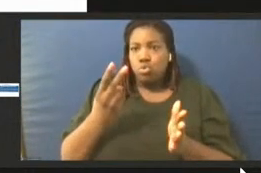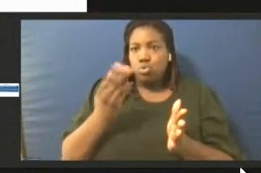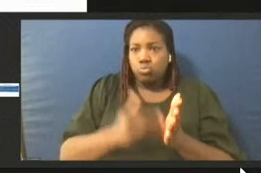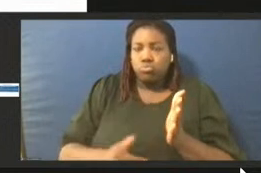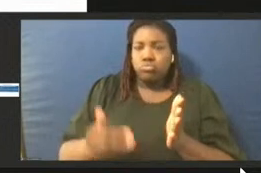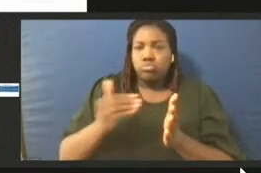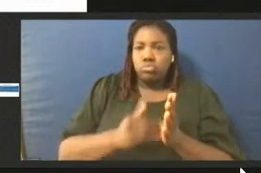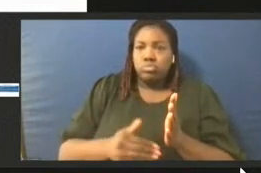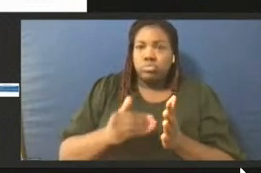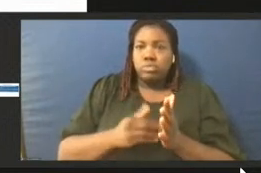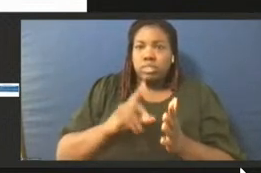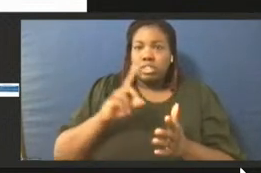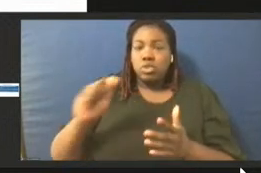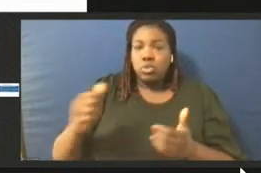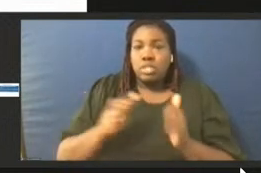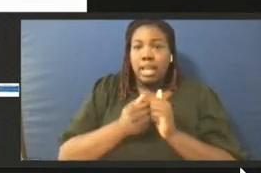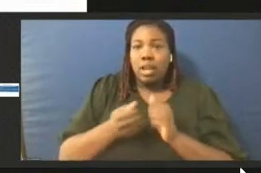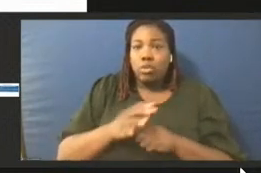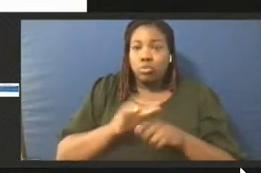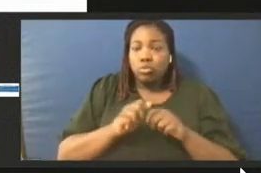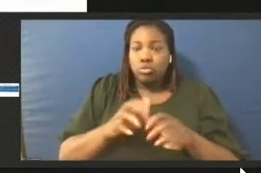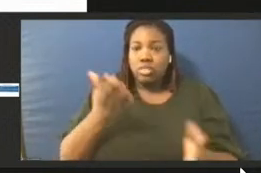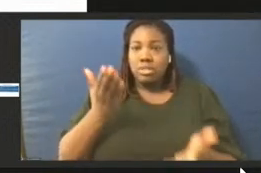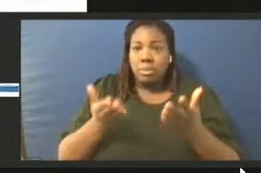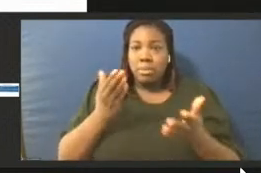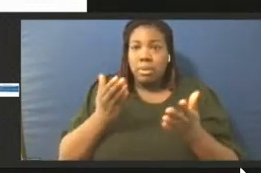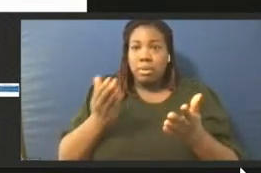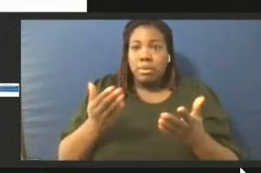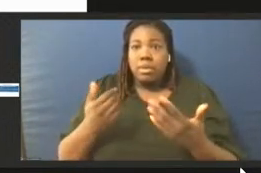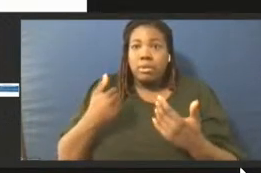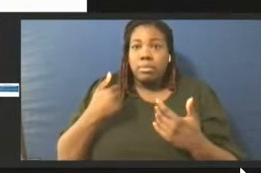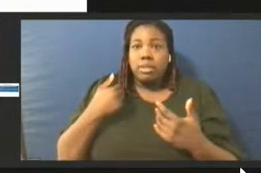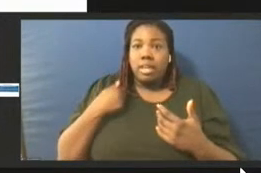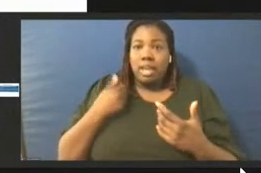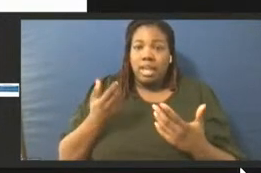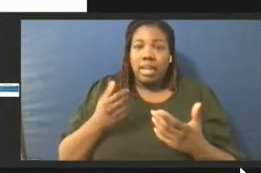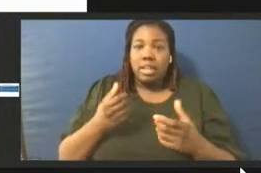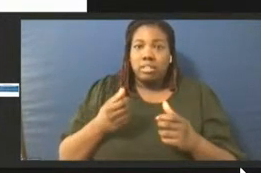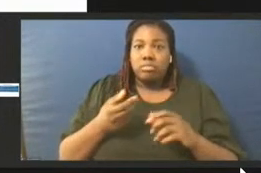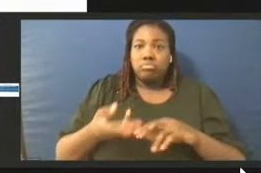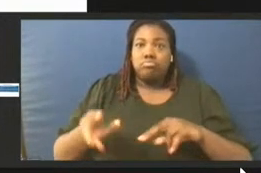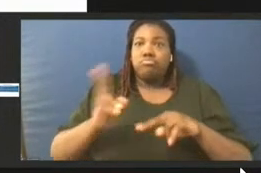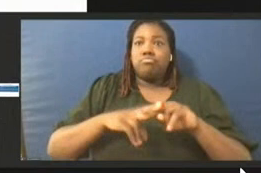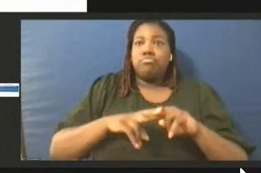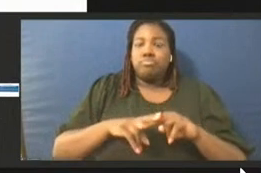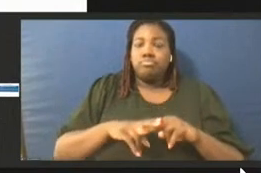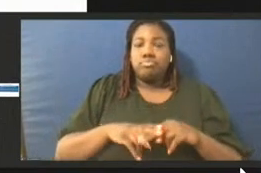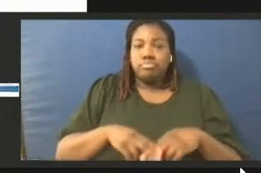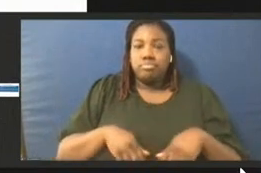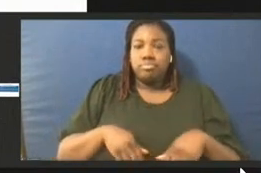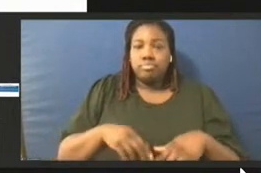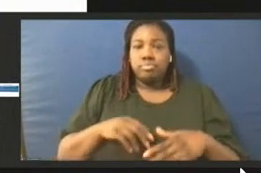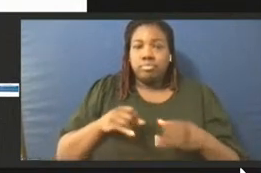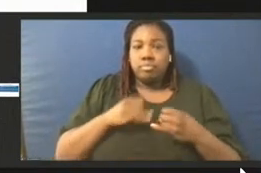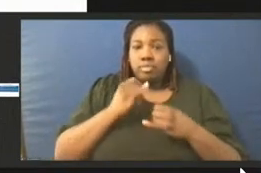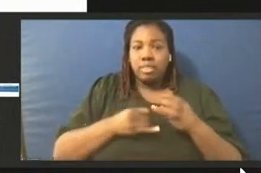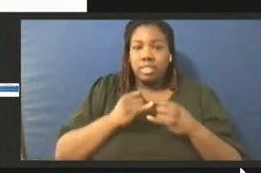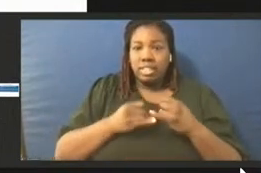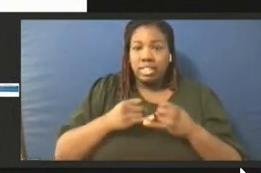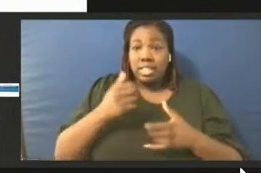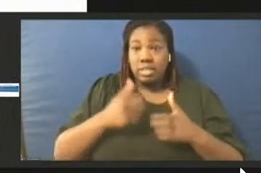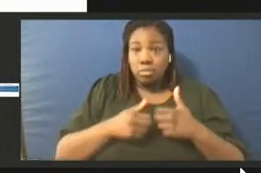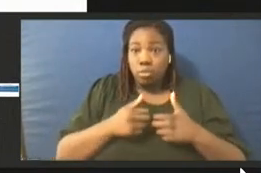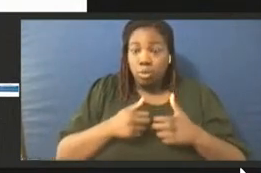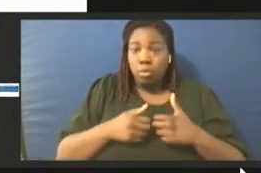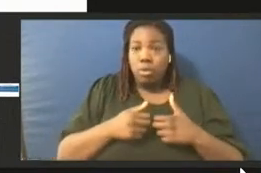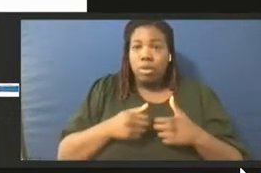overdose, and how COVID-19 may have actually widened the disparities there. And then finally, our last problem statement. There